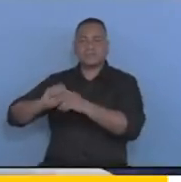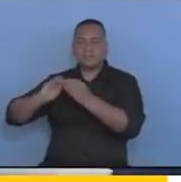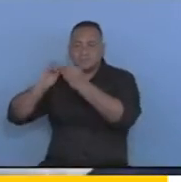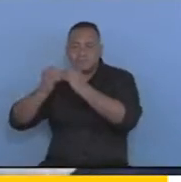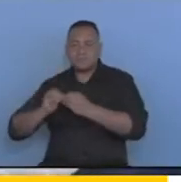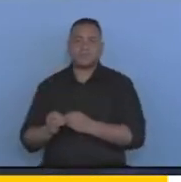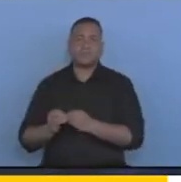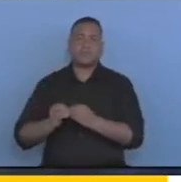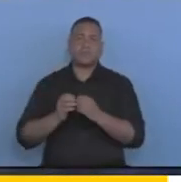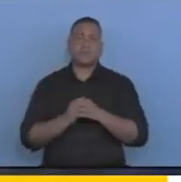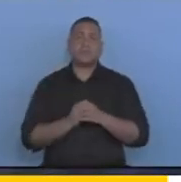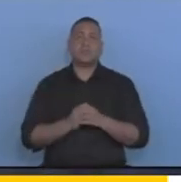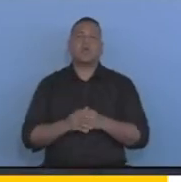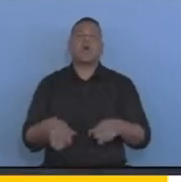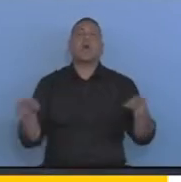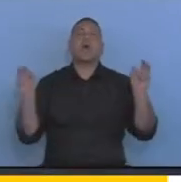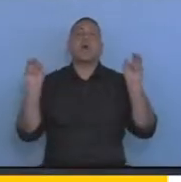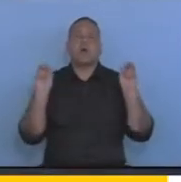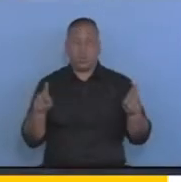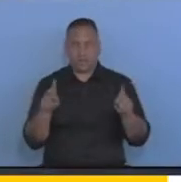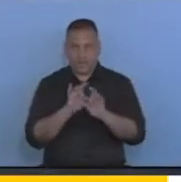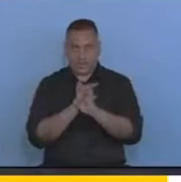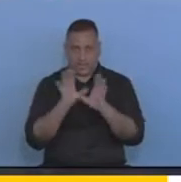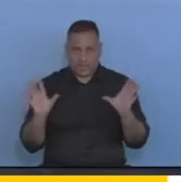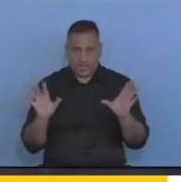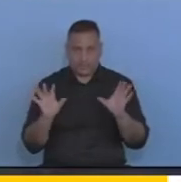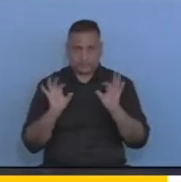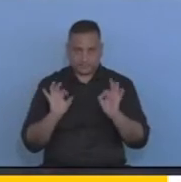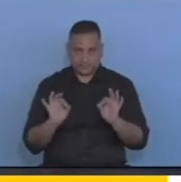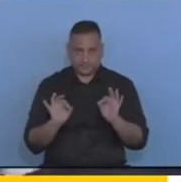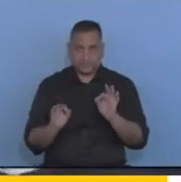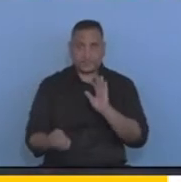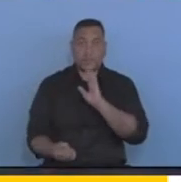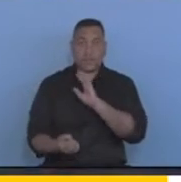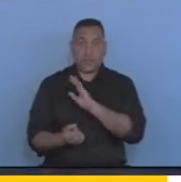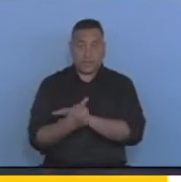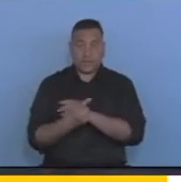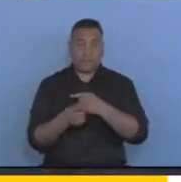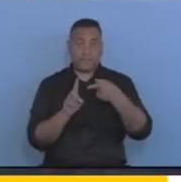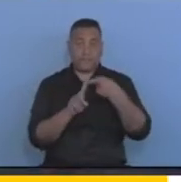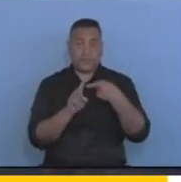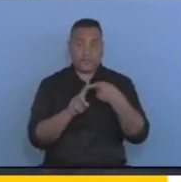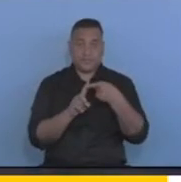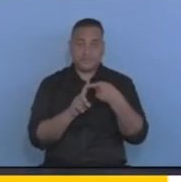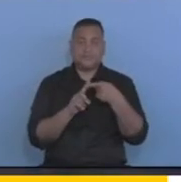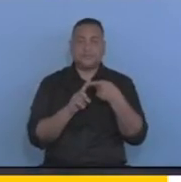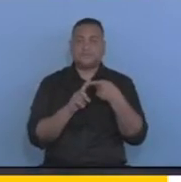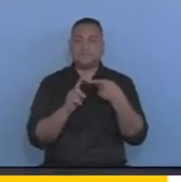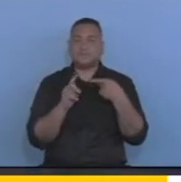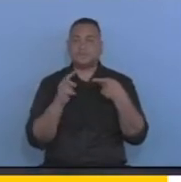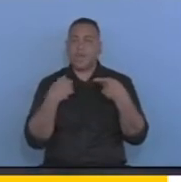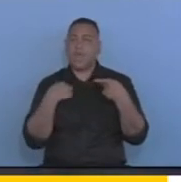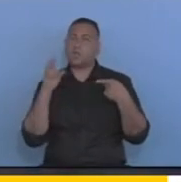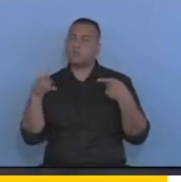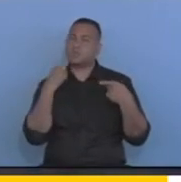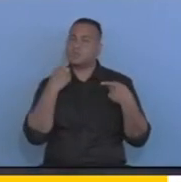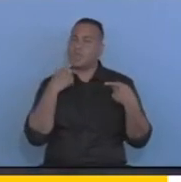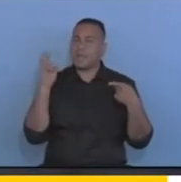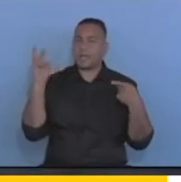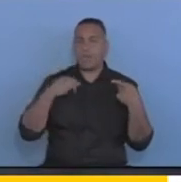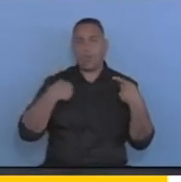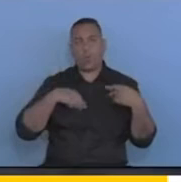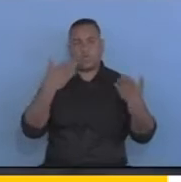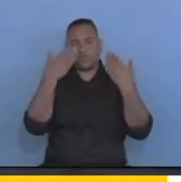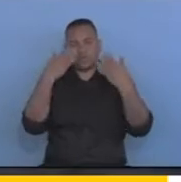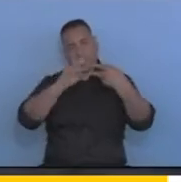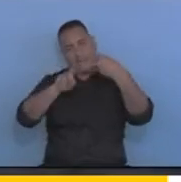this, because this is something that happens, because the first thing is once a student declares, this is what I want to study, the mom and dad needs a bit of clarity, right? Exactly. So